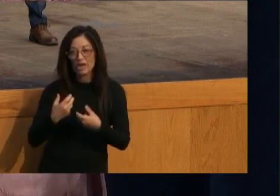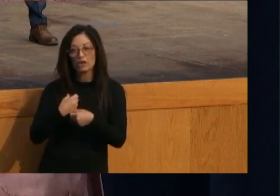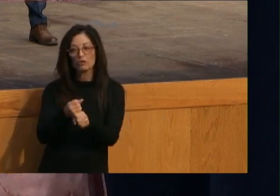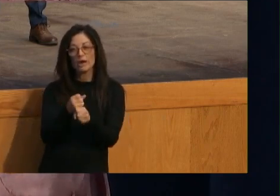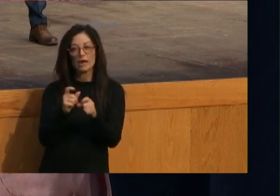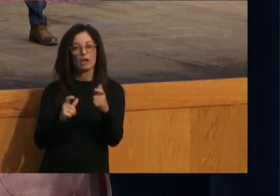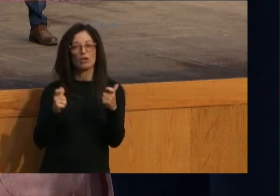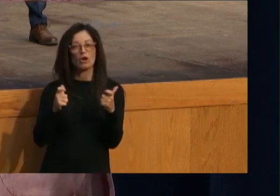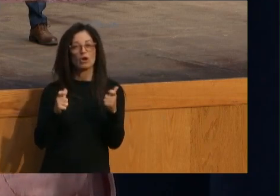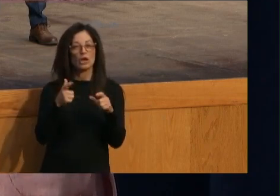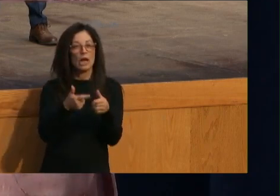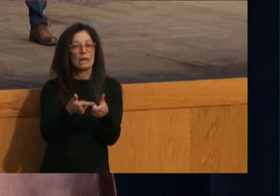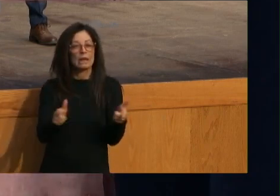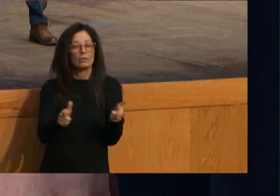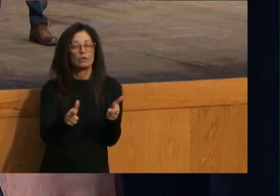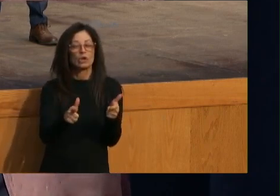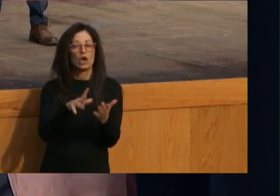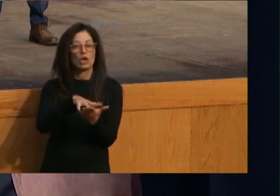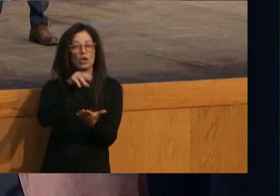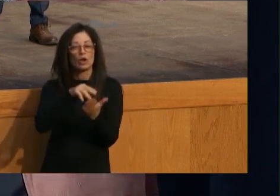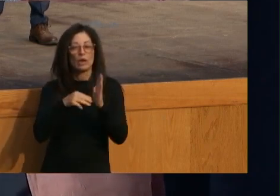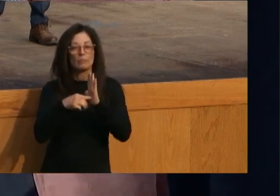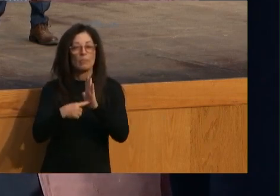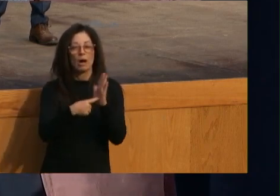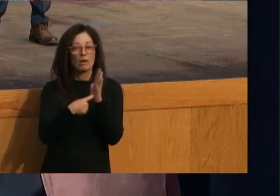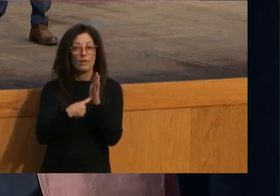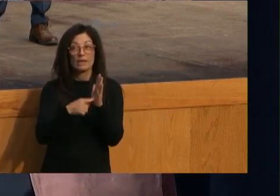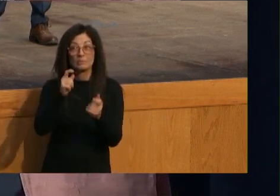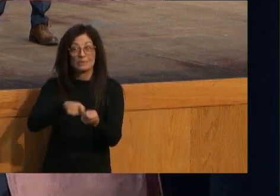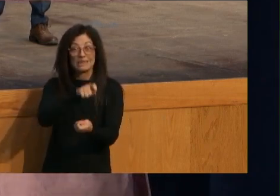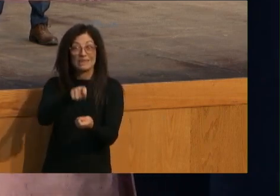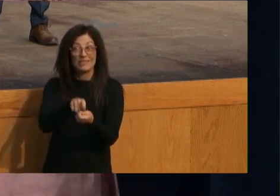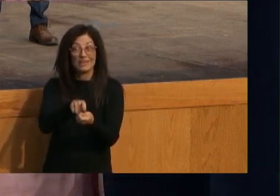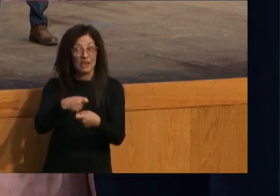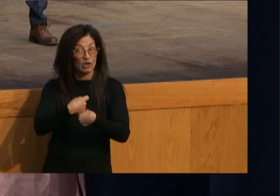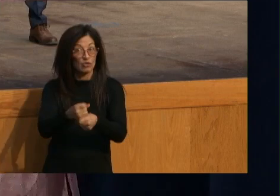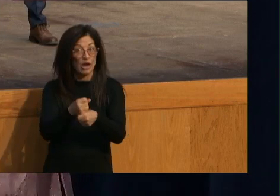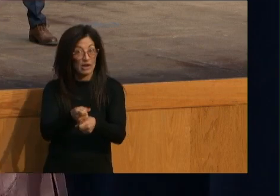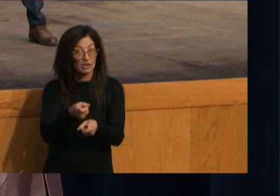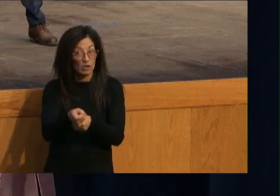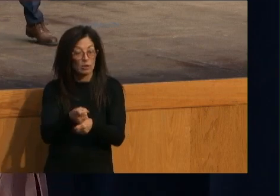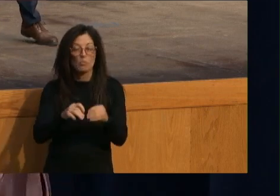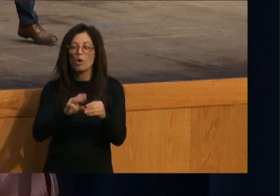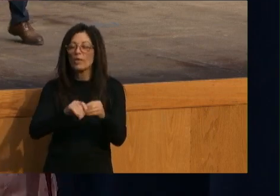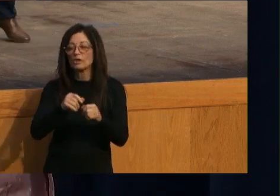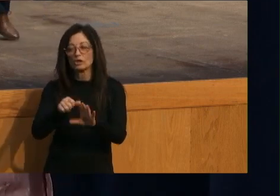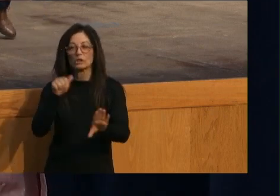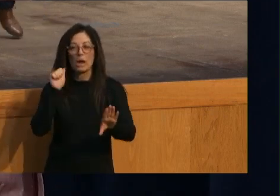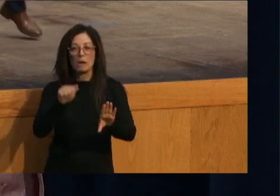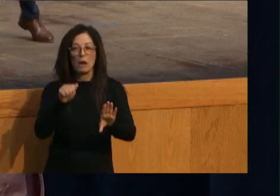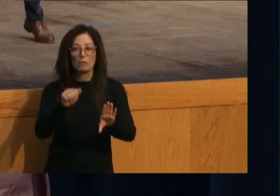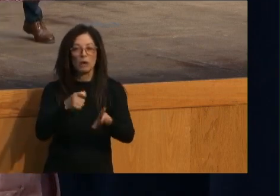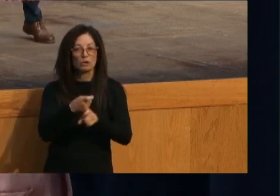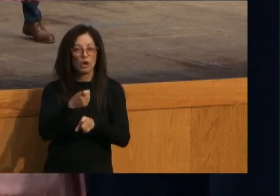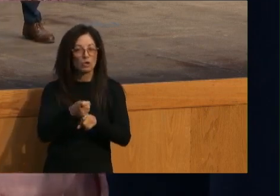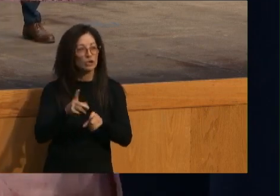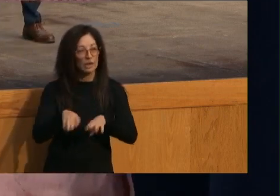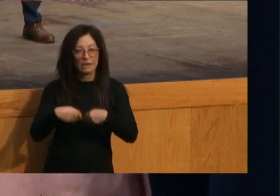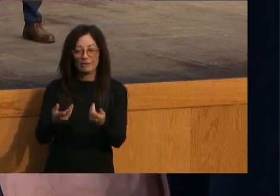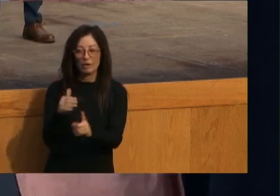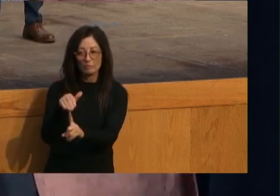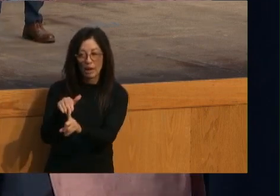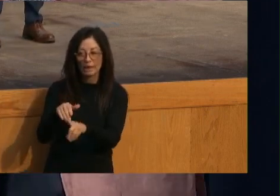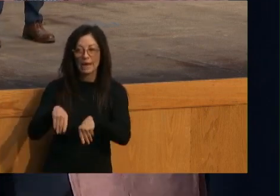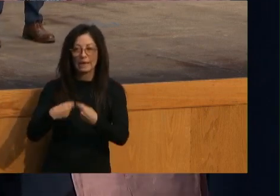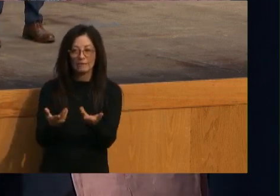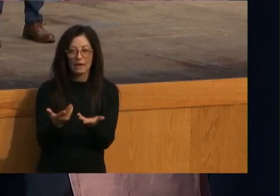large language learning model that specifically creates jokes. And it's more than knock-knock jokes. You can give it prompts. You can give it a spiciness